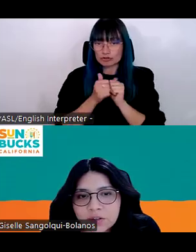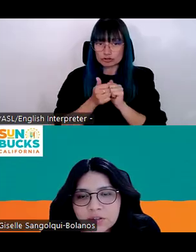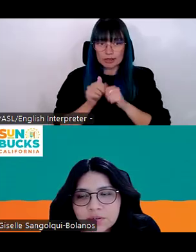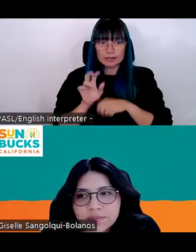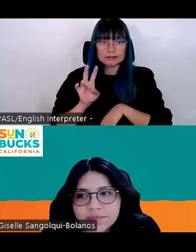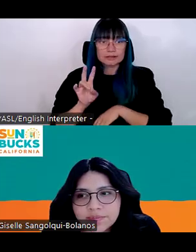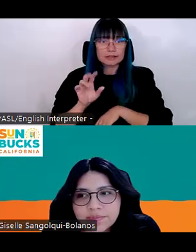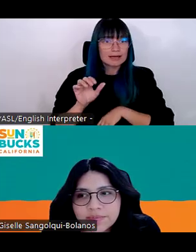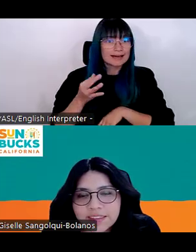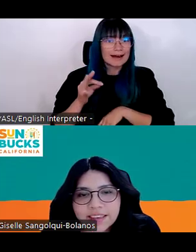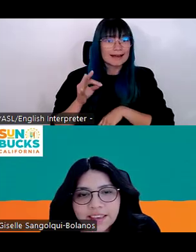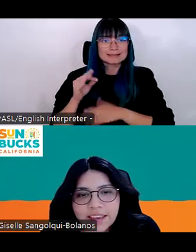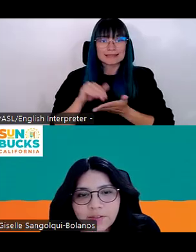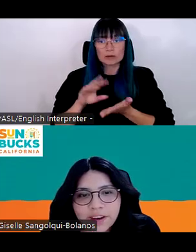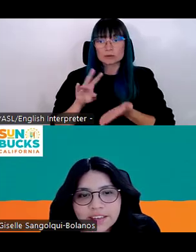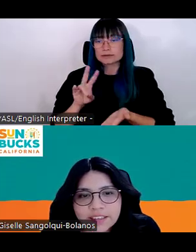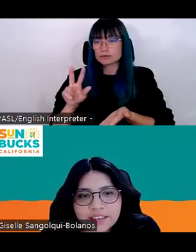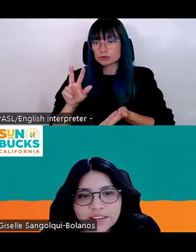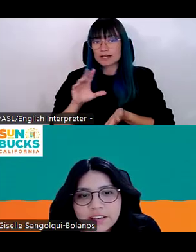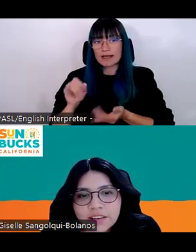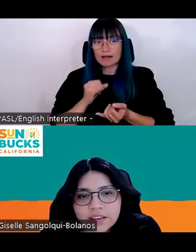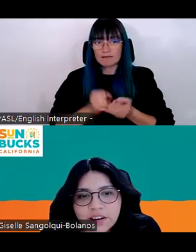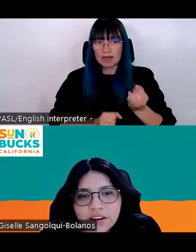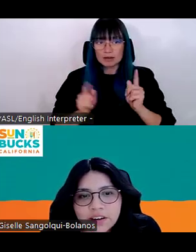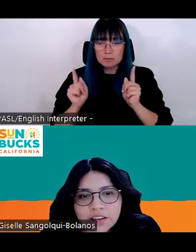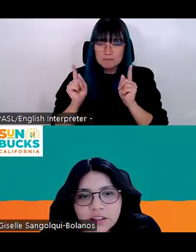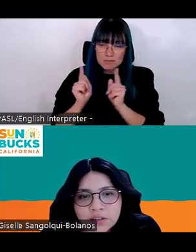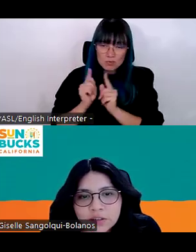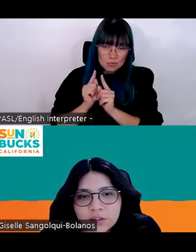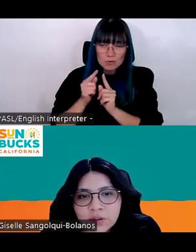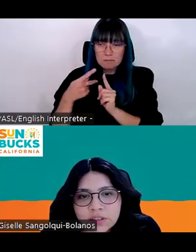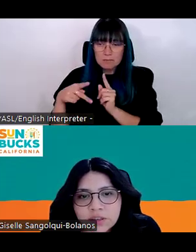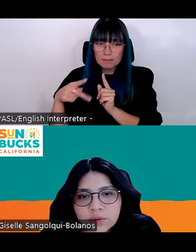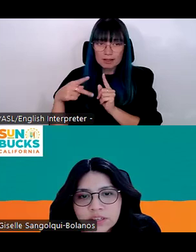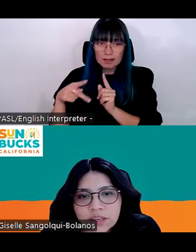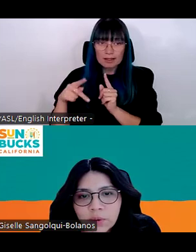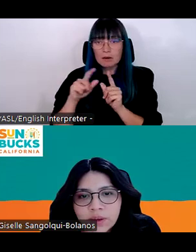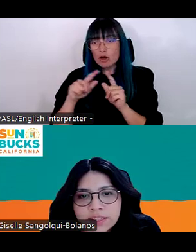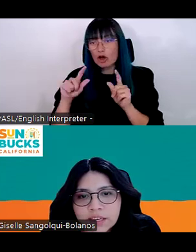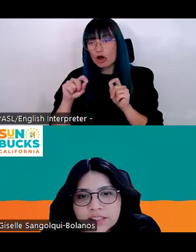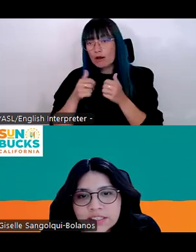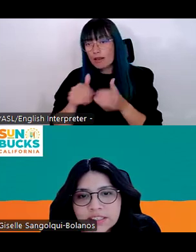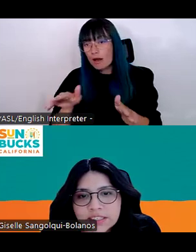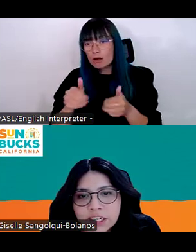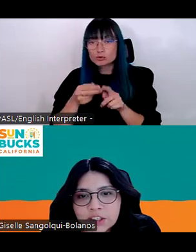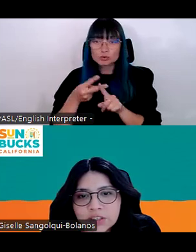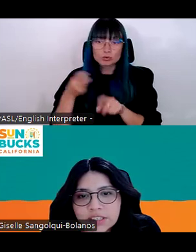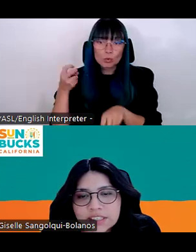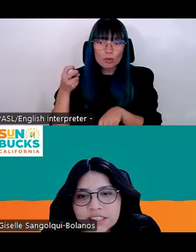19,073 calls. And finally, car lost or stolen with